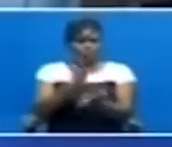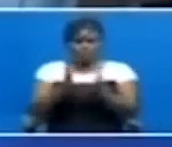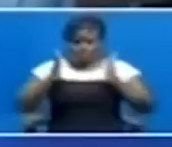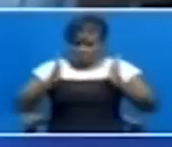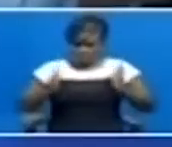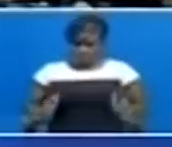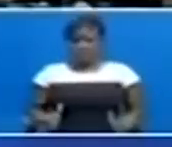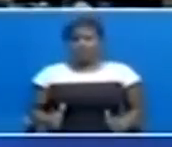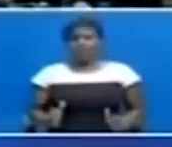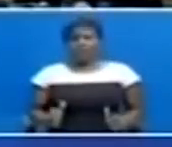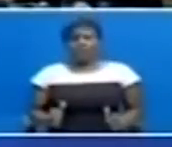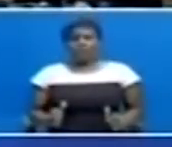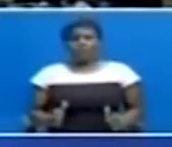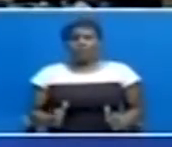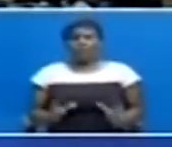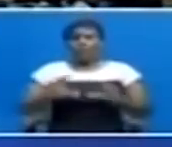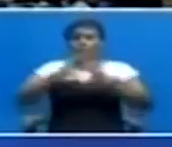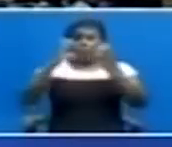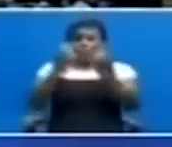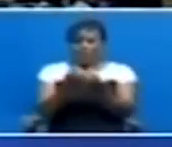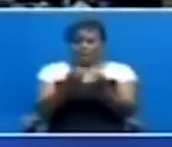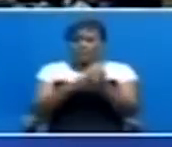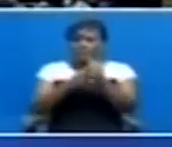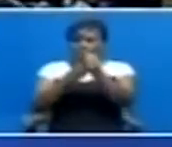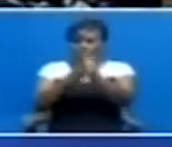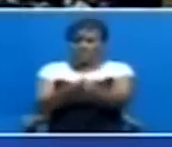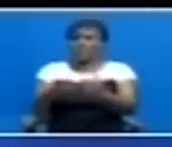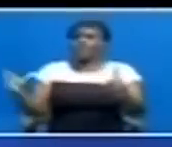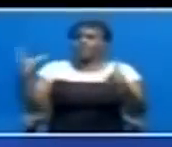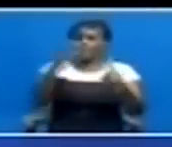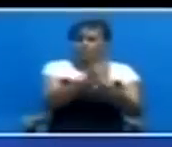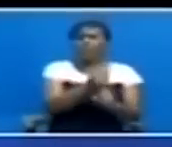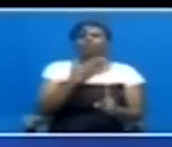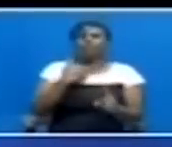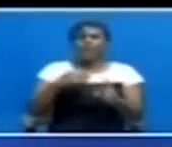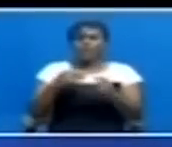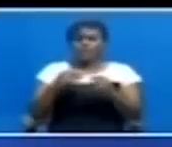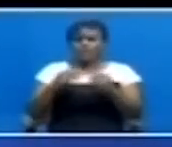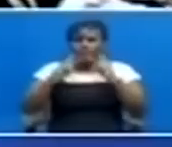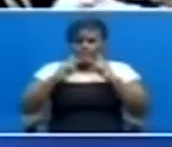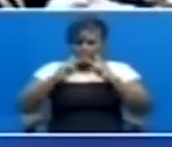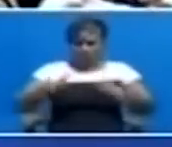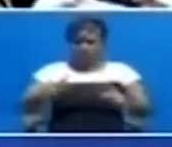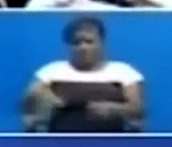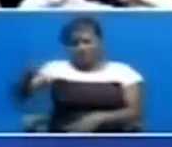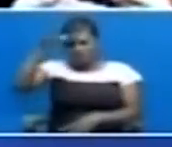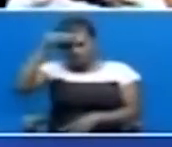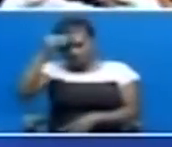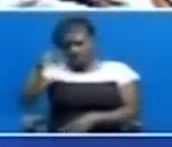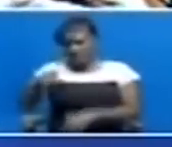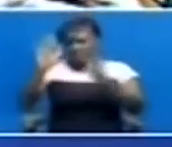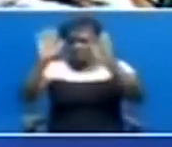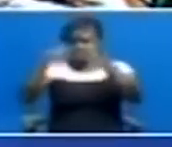one human family. And with world global leaders working towards the achievement of sustainable global goals, education remains a